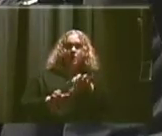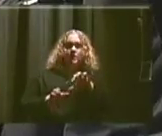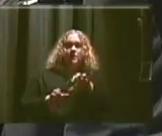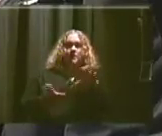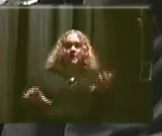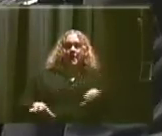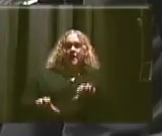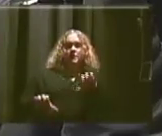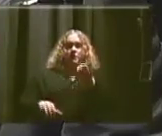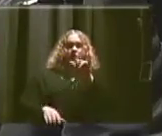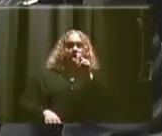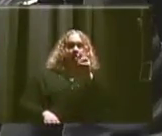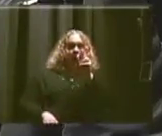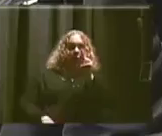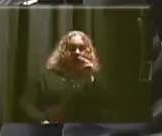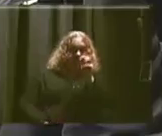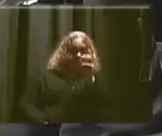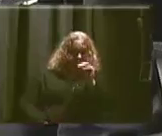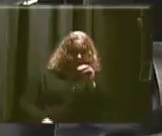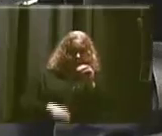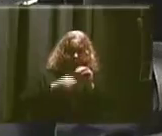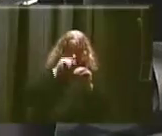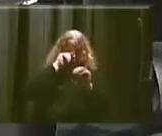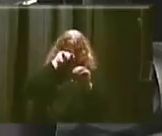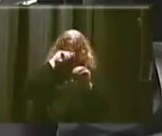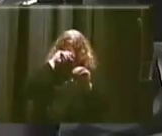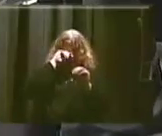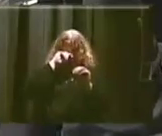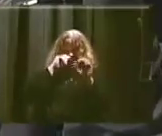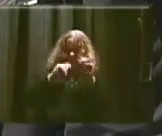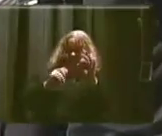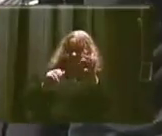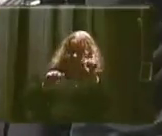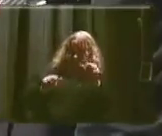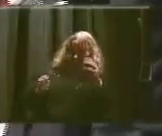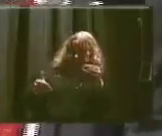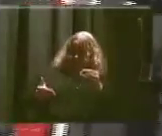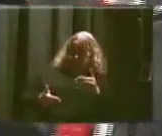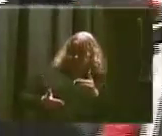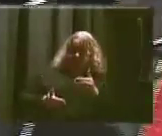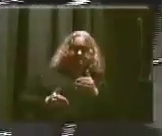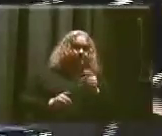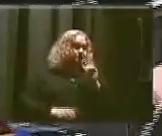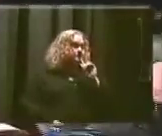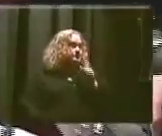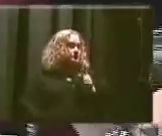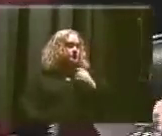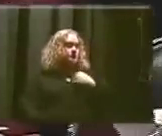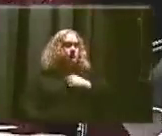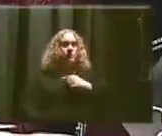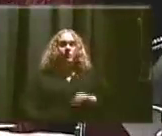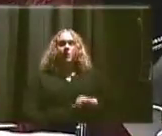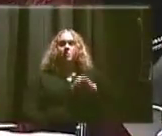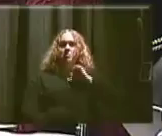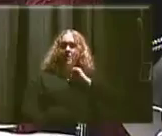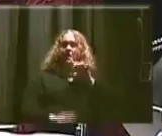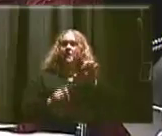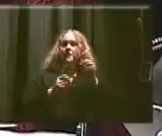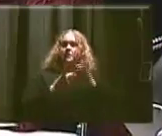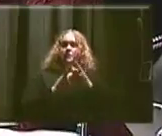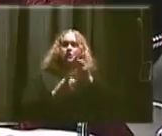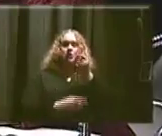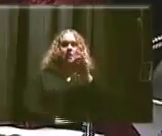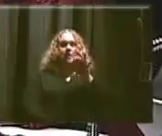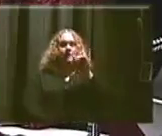action item section of the agenda. And if you could introduce the first one. Absolutely. We're proud to be a district of